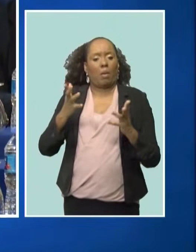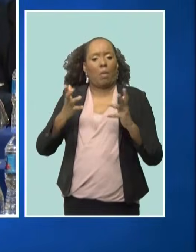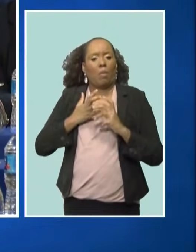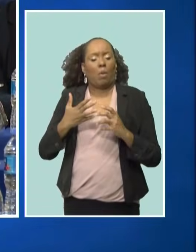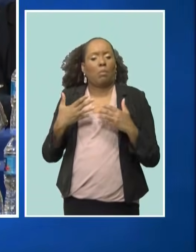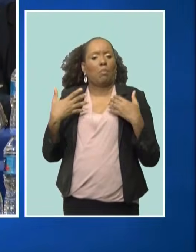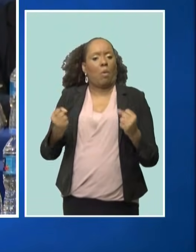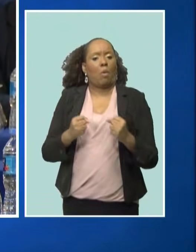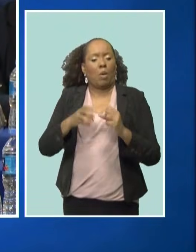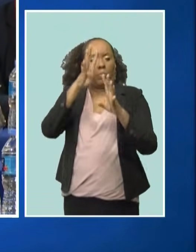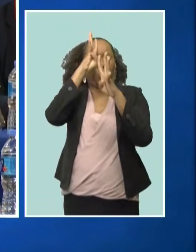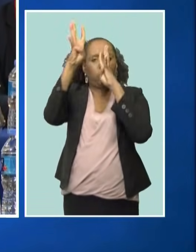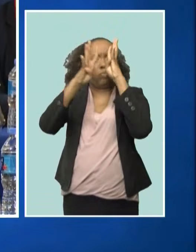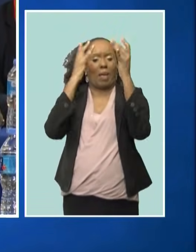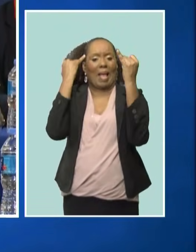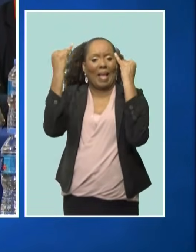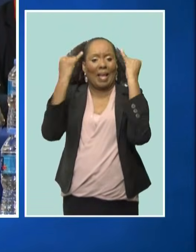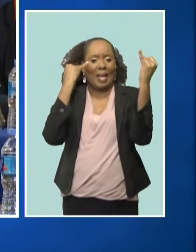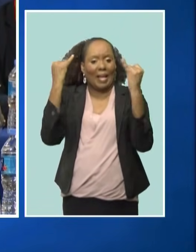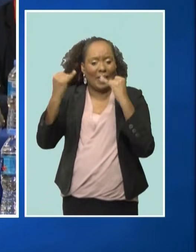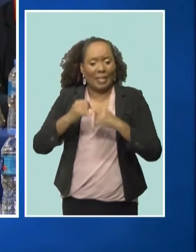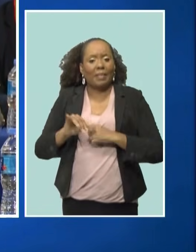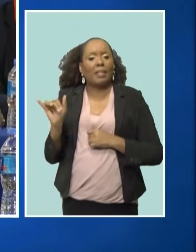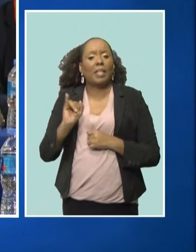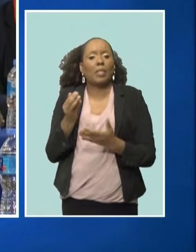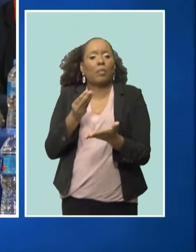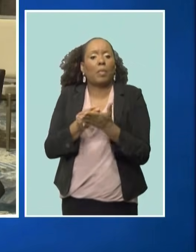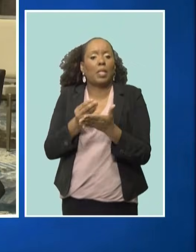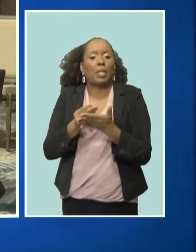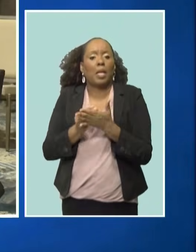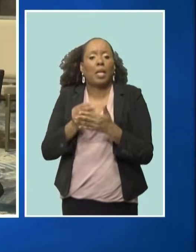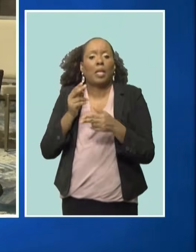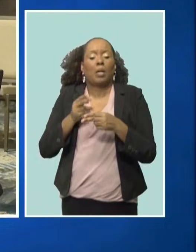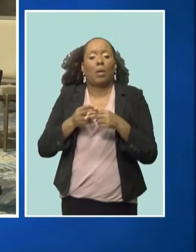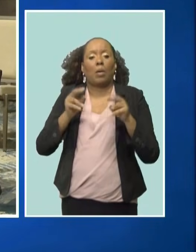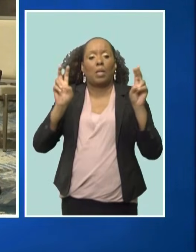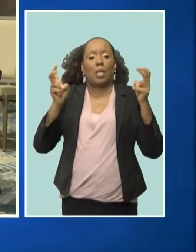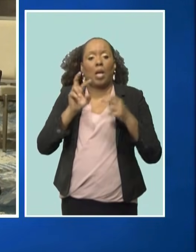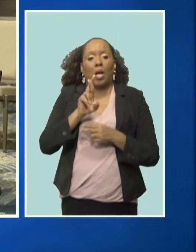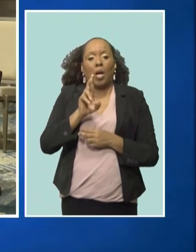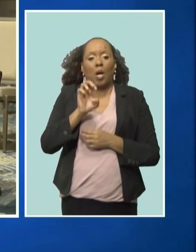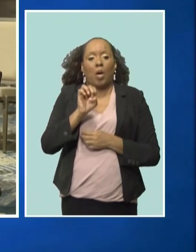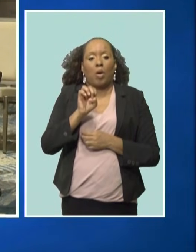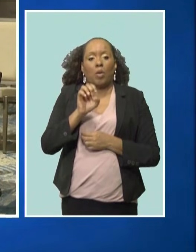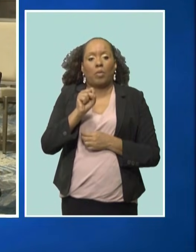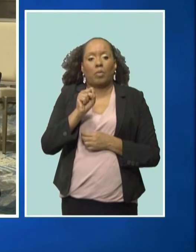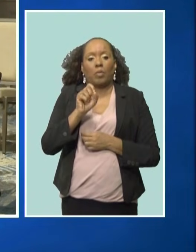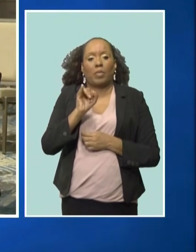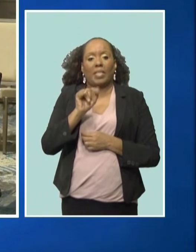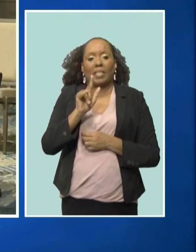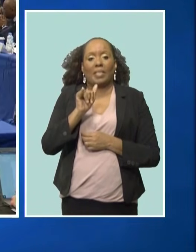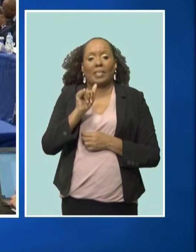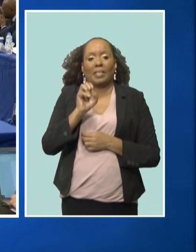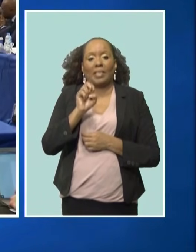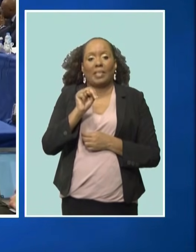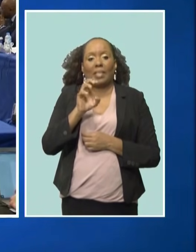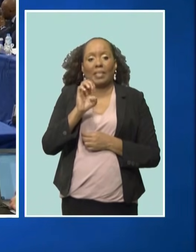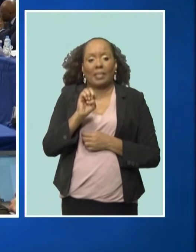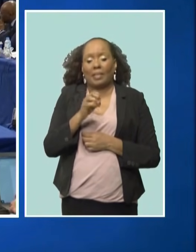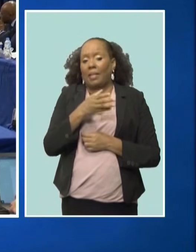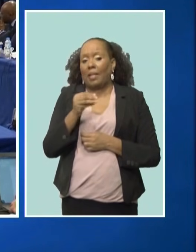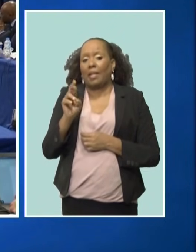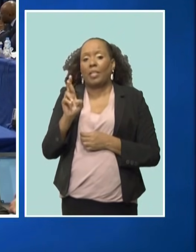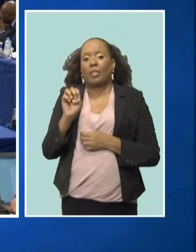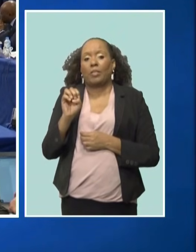innovative solutions like its Resilience and Regeneration Fund to close the widening gap left by underinsurance,